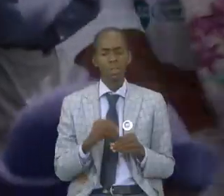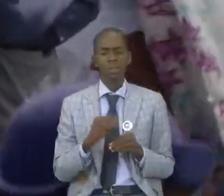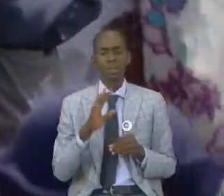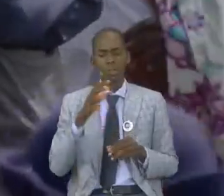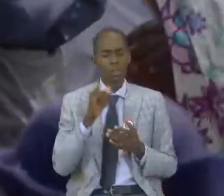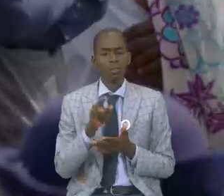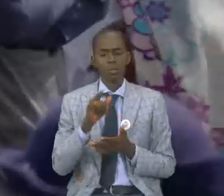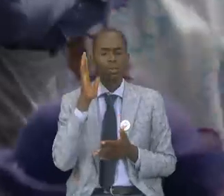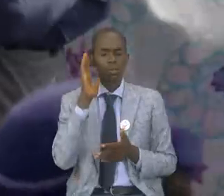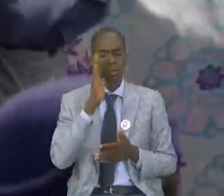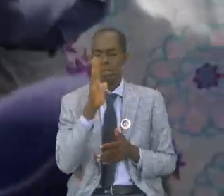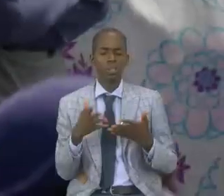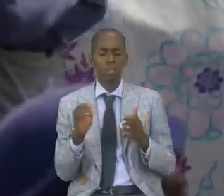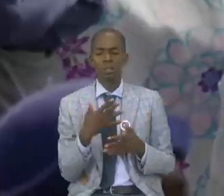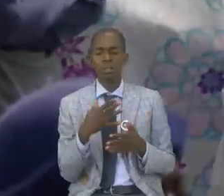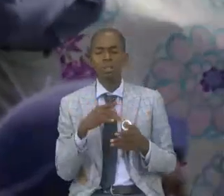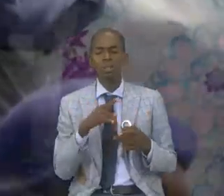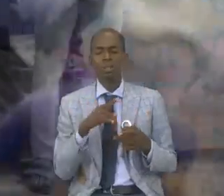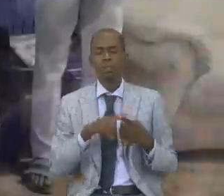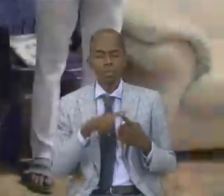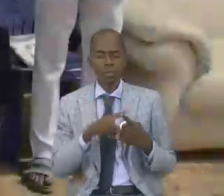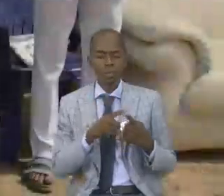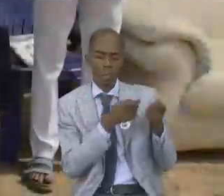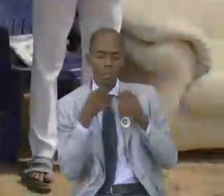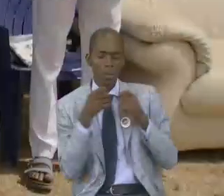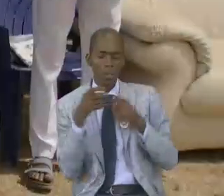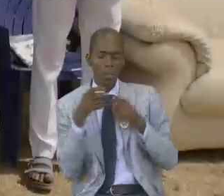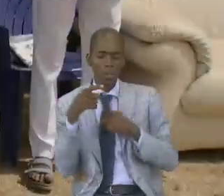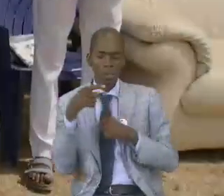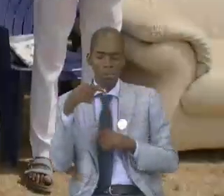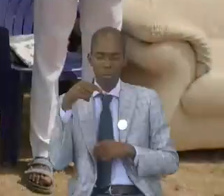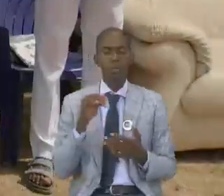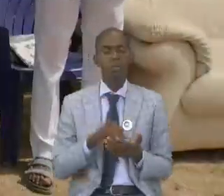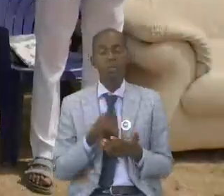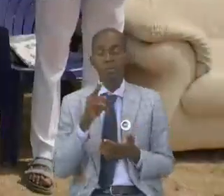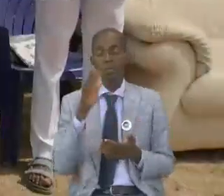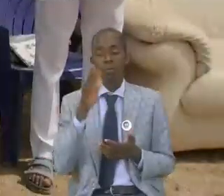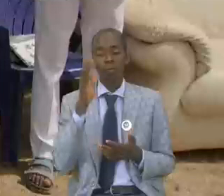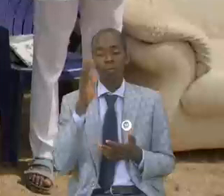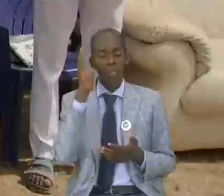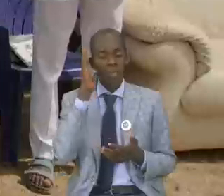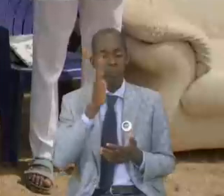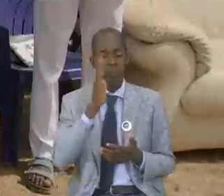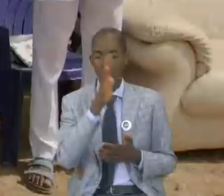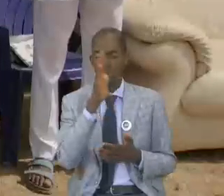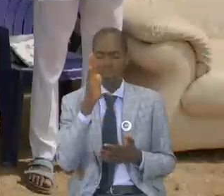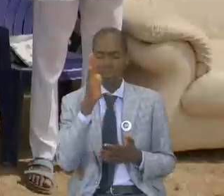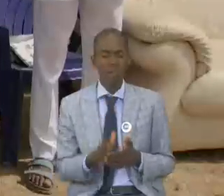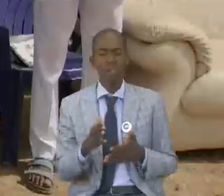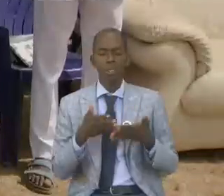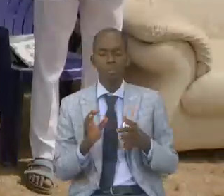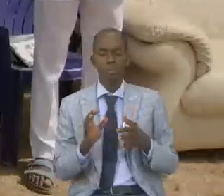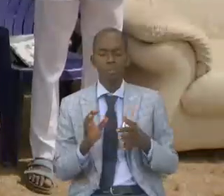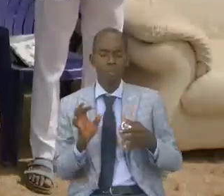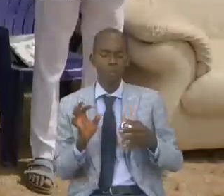to defile me, to pull me down. I will never allow be involved in anything that will separate